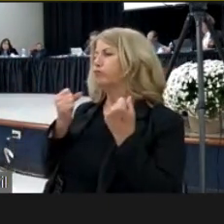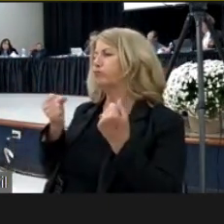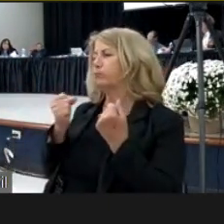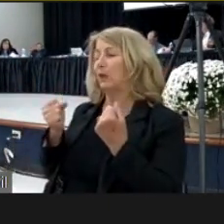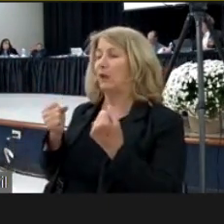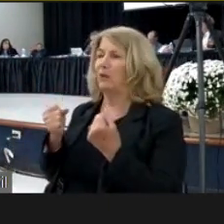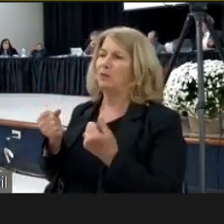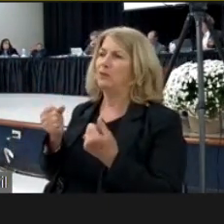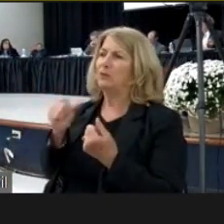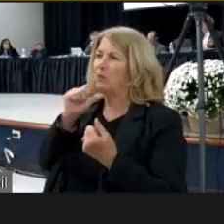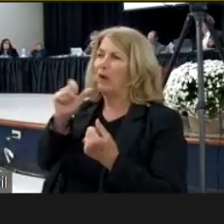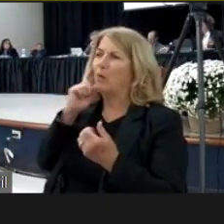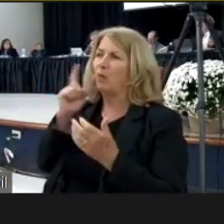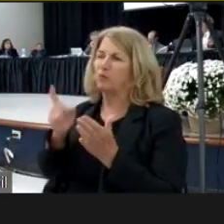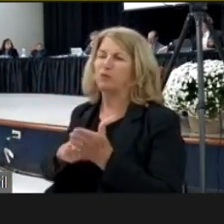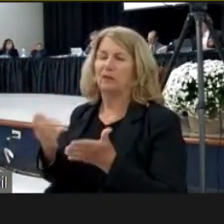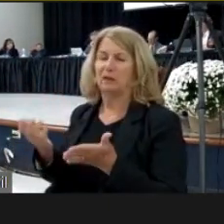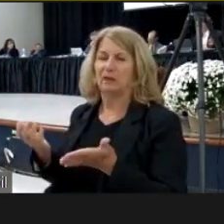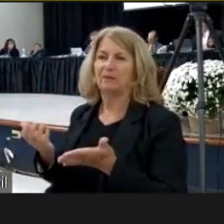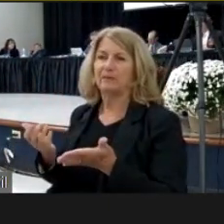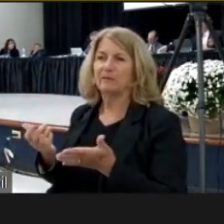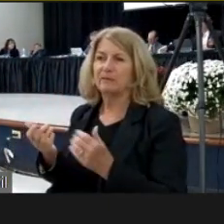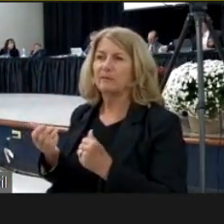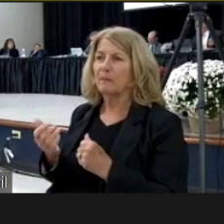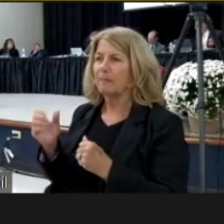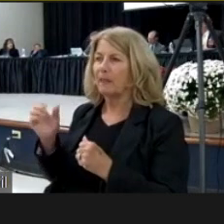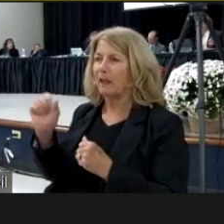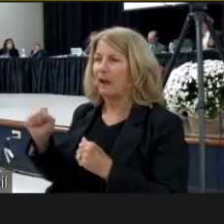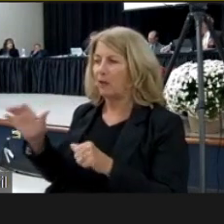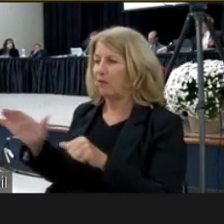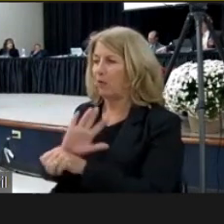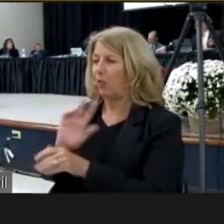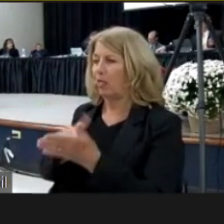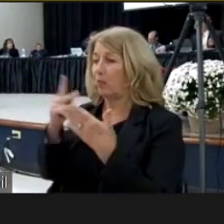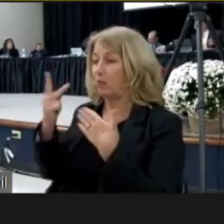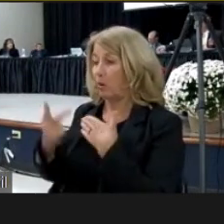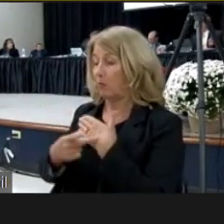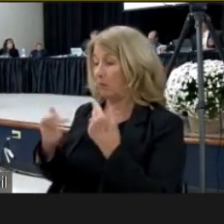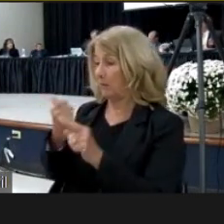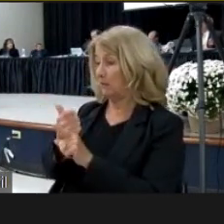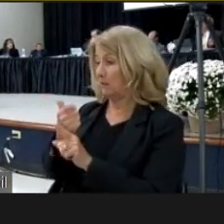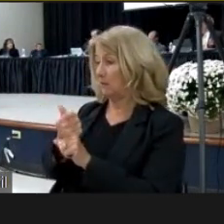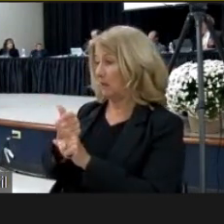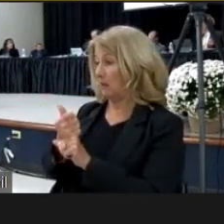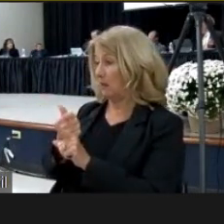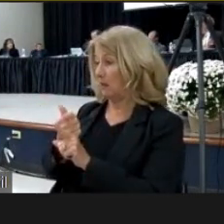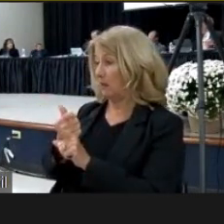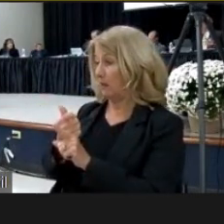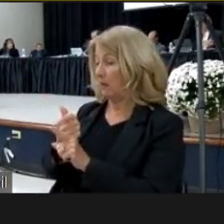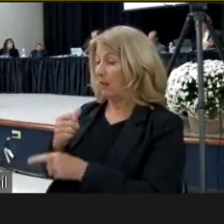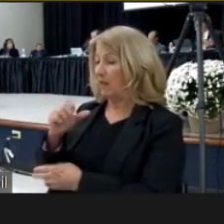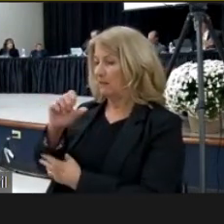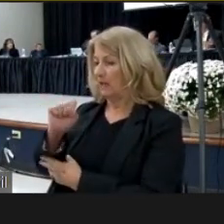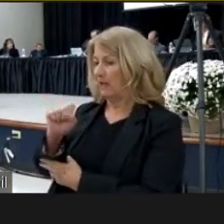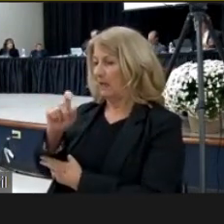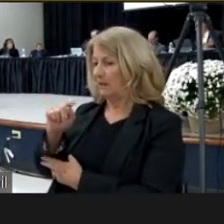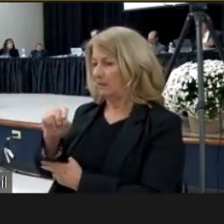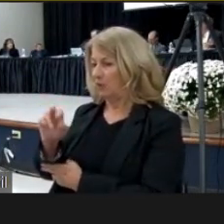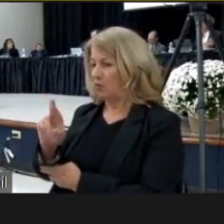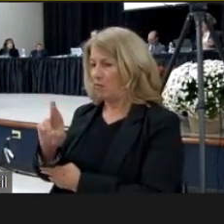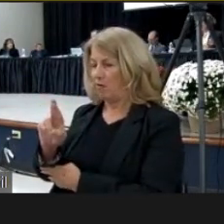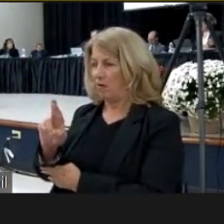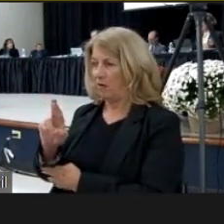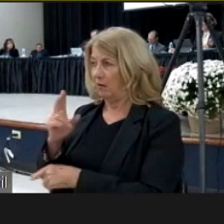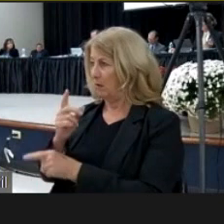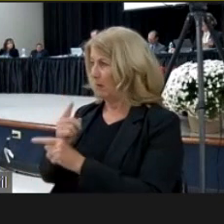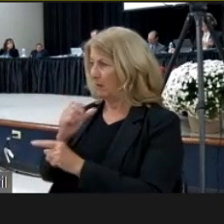tell. And then the whole program is a month. This isn't STR related. I mean, this isn't night to